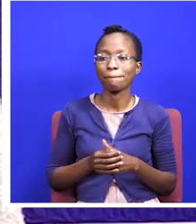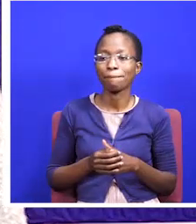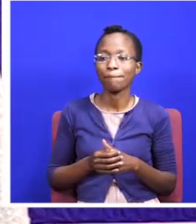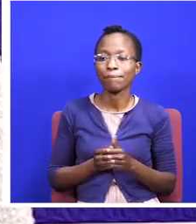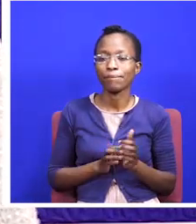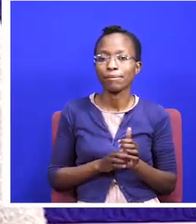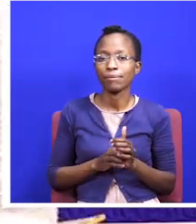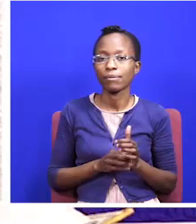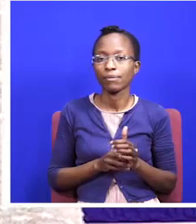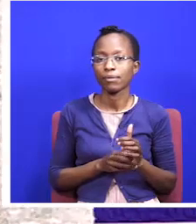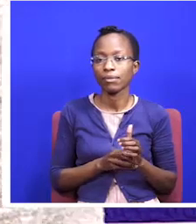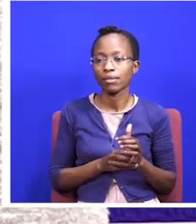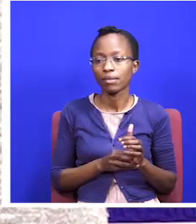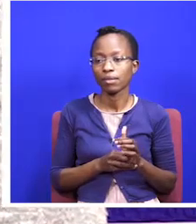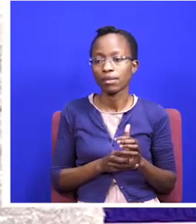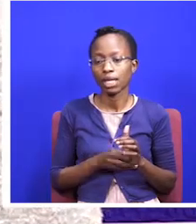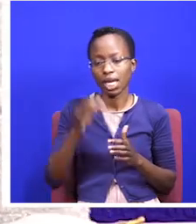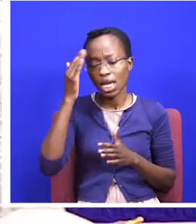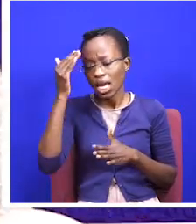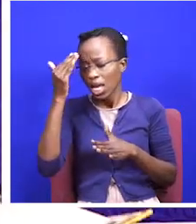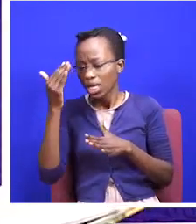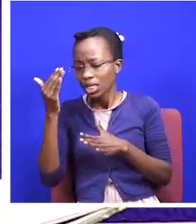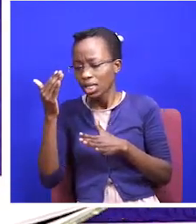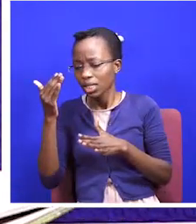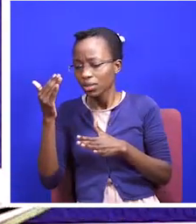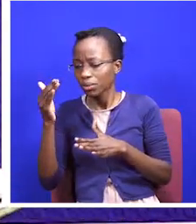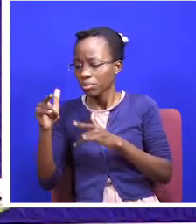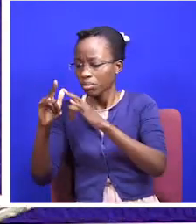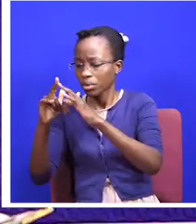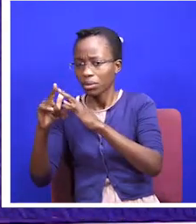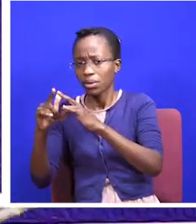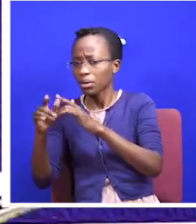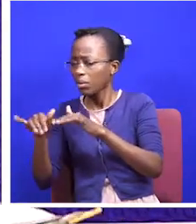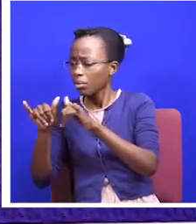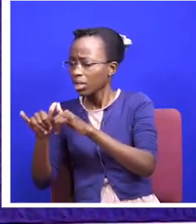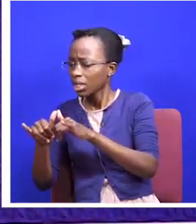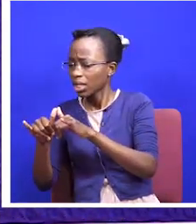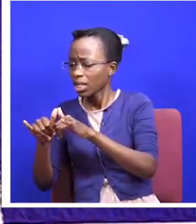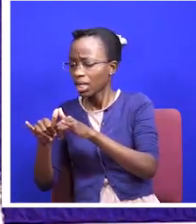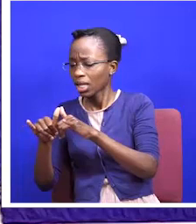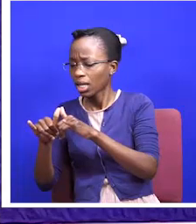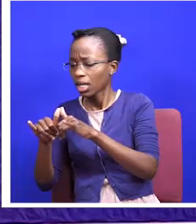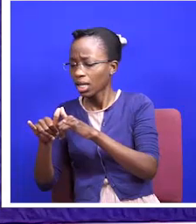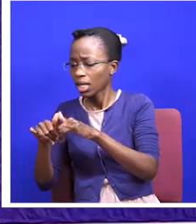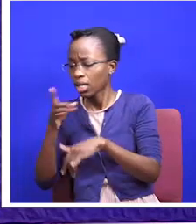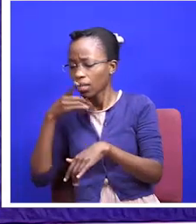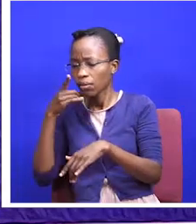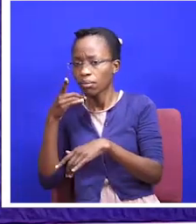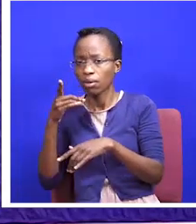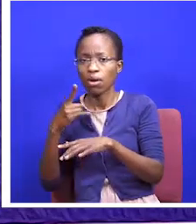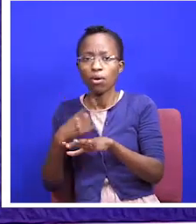Israelites. Now the Israelites were at their camp and they looked and